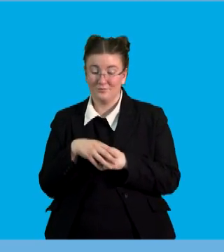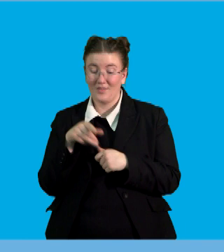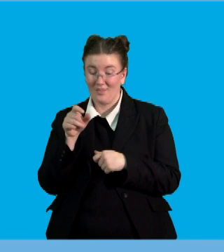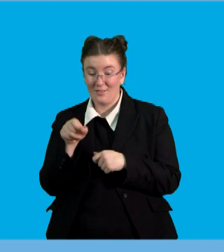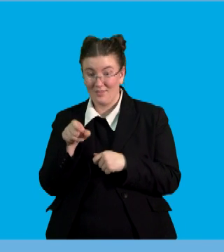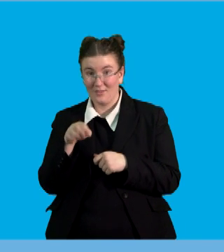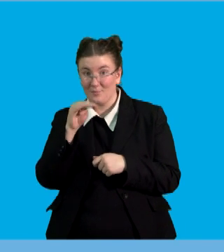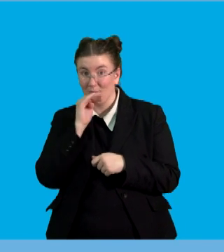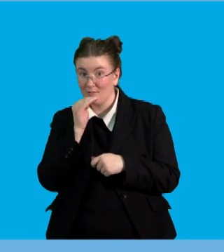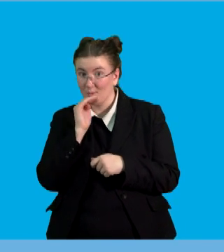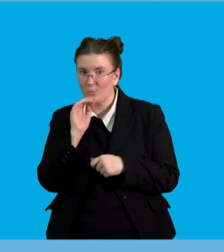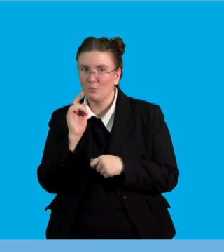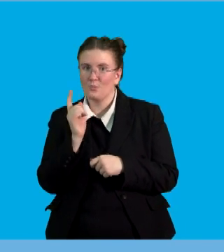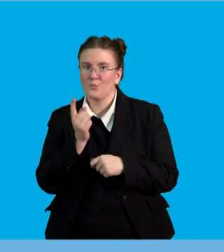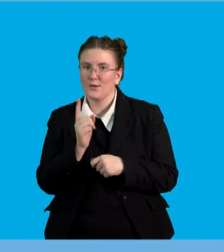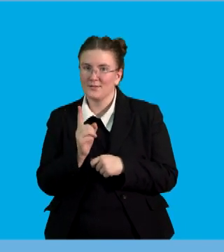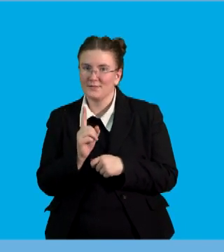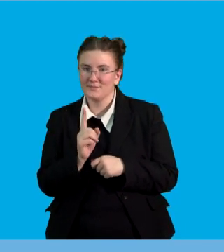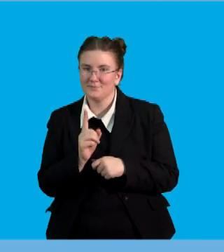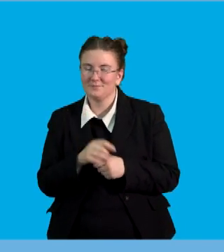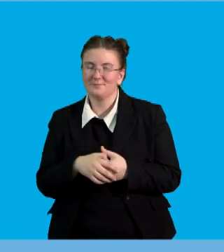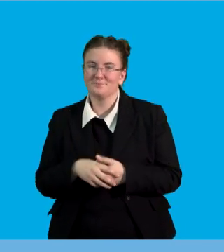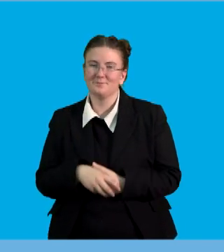As a result,